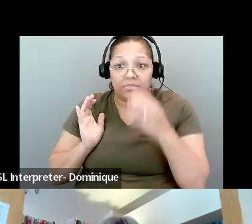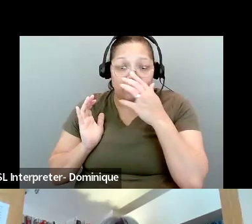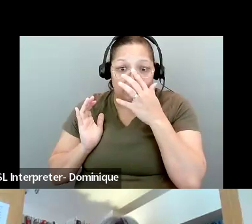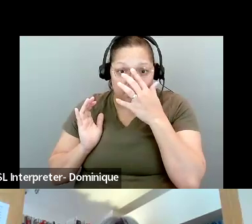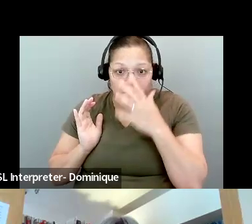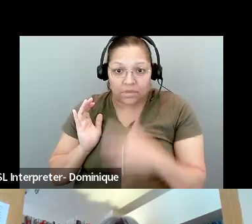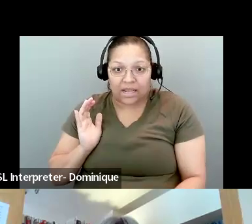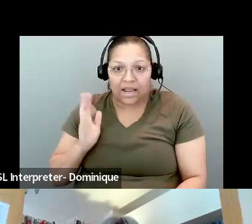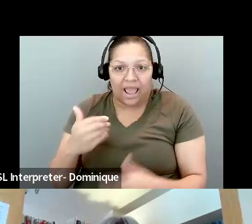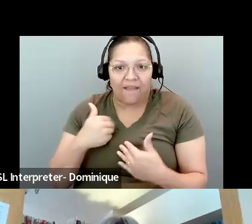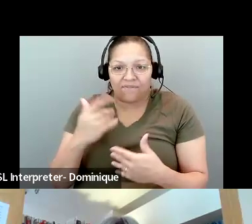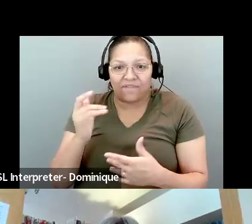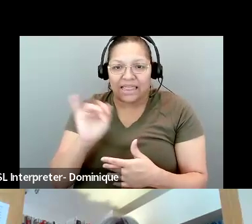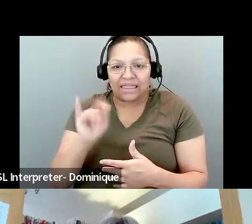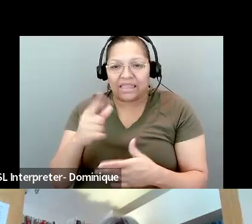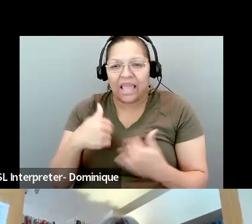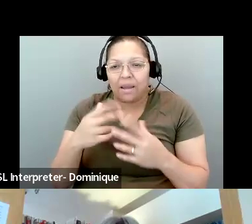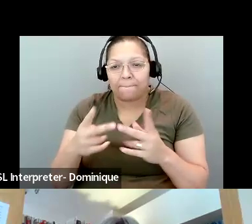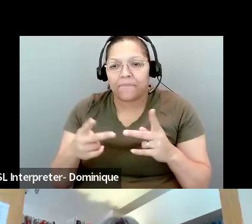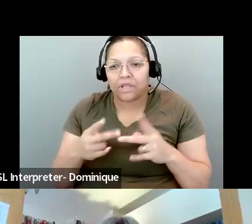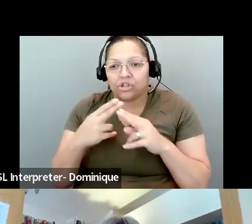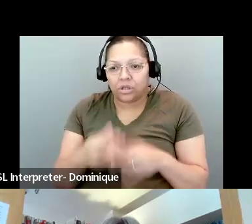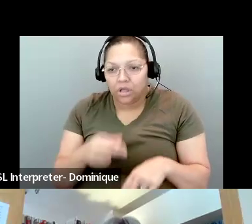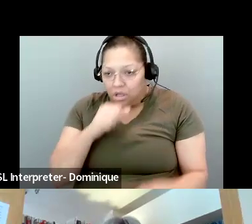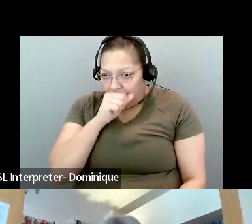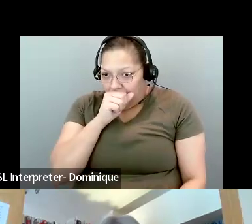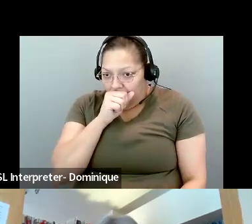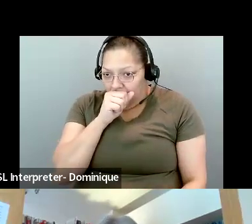trying to think of, like, there was a place called